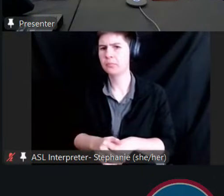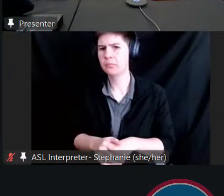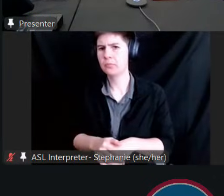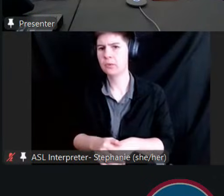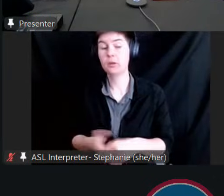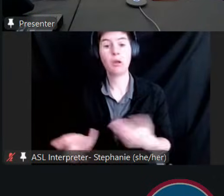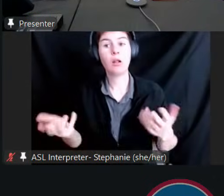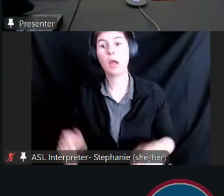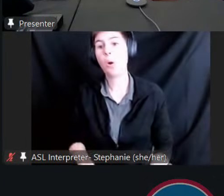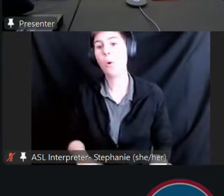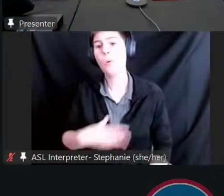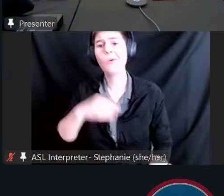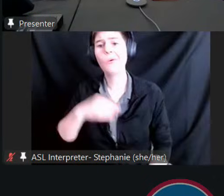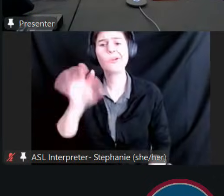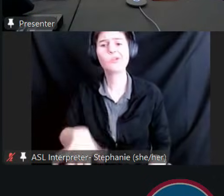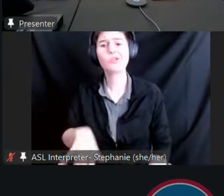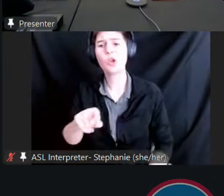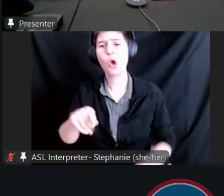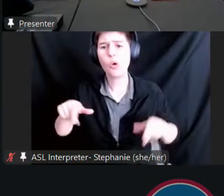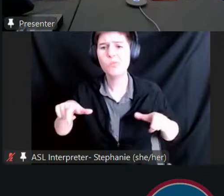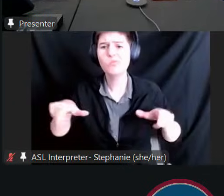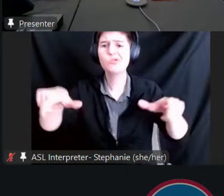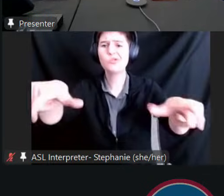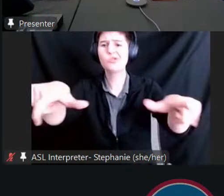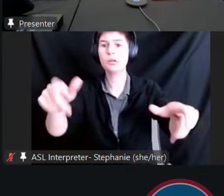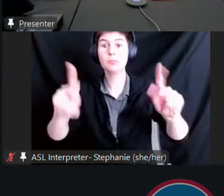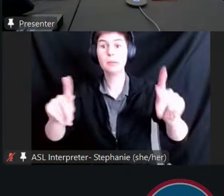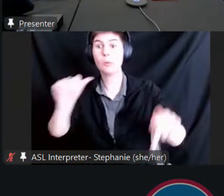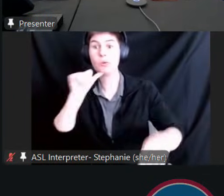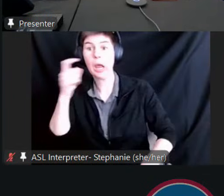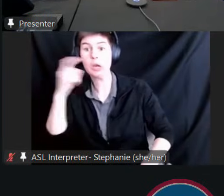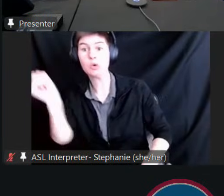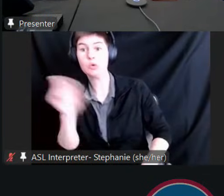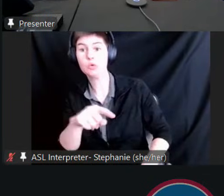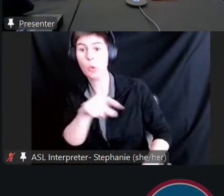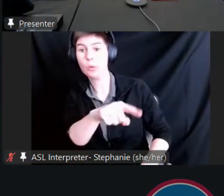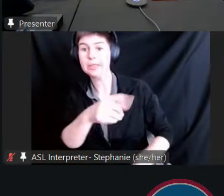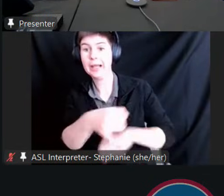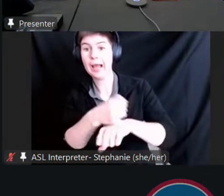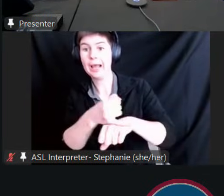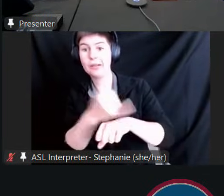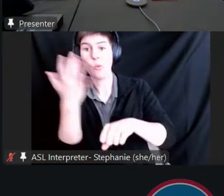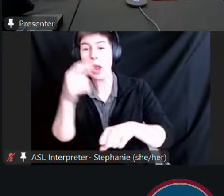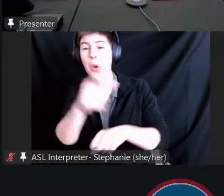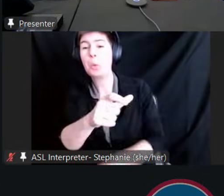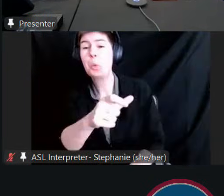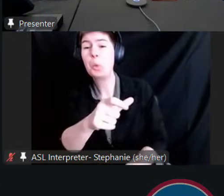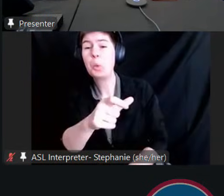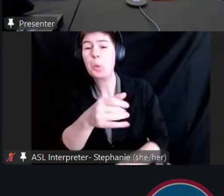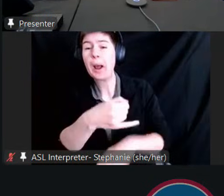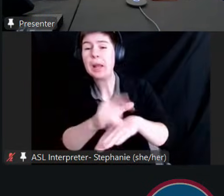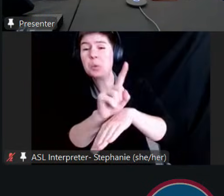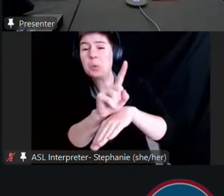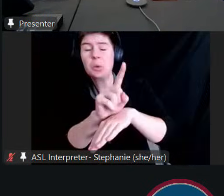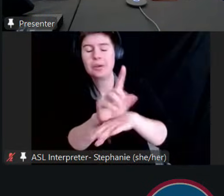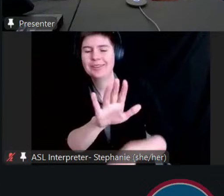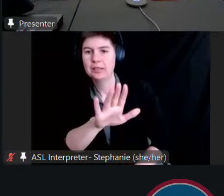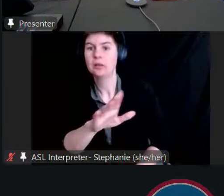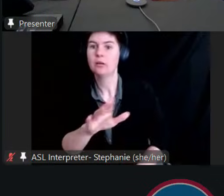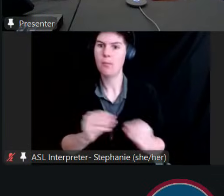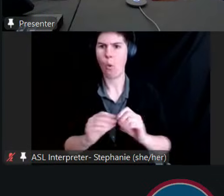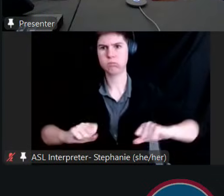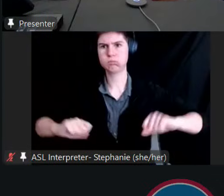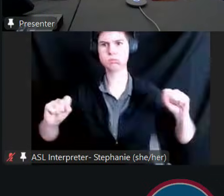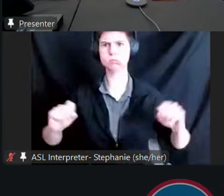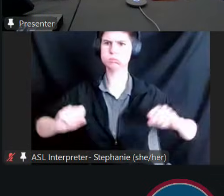driver won't even notice that it's there, because it's that small. This is going to be like a pretty robust structure. I mean, that being